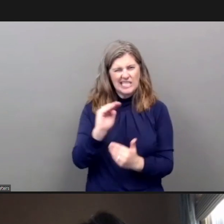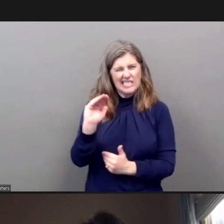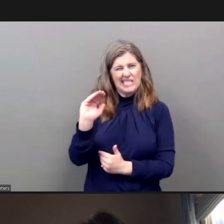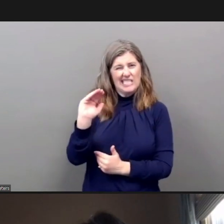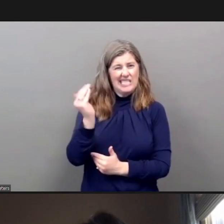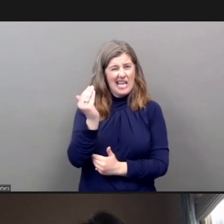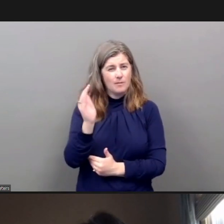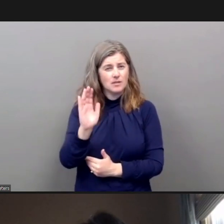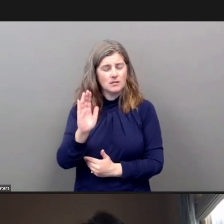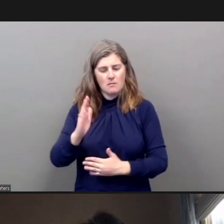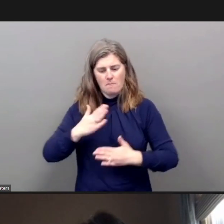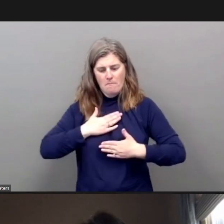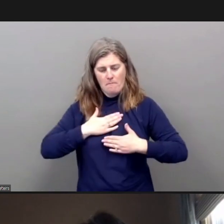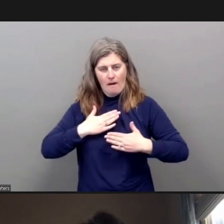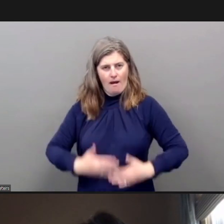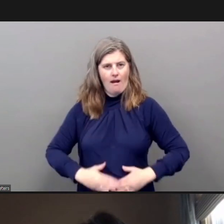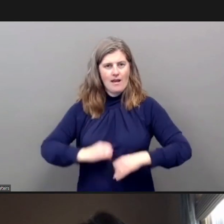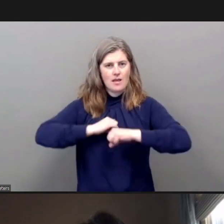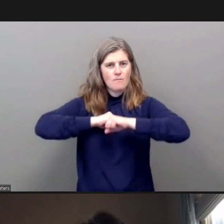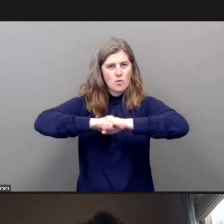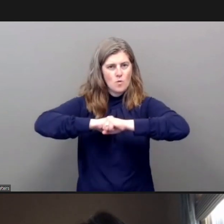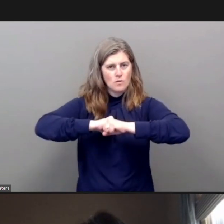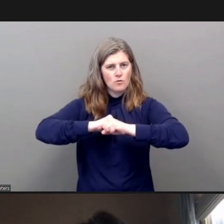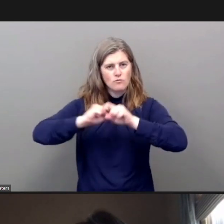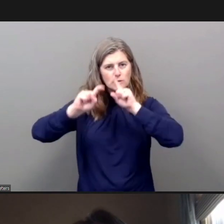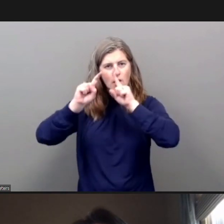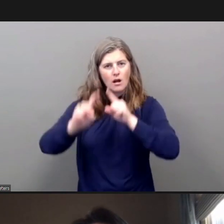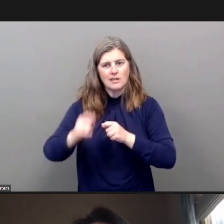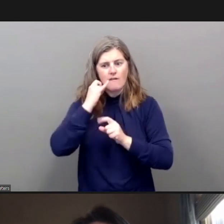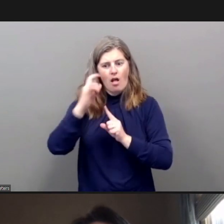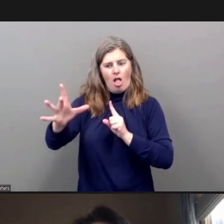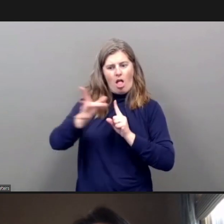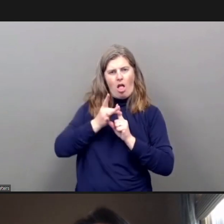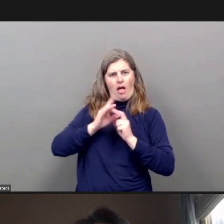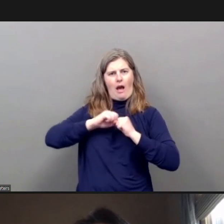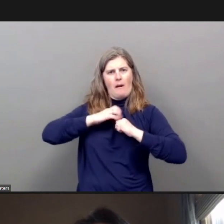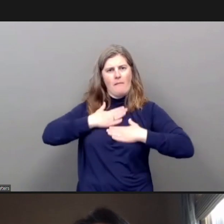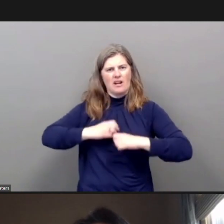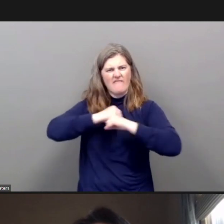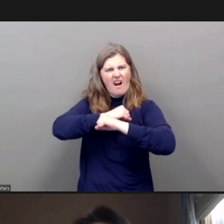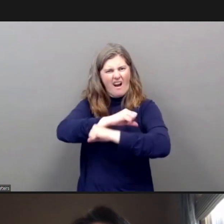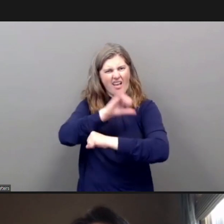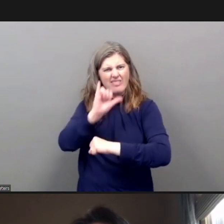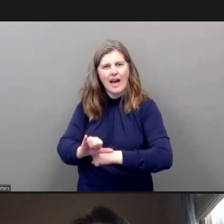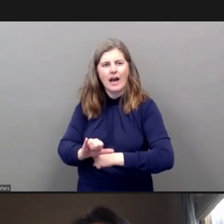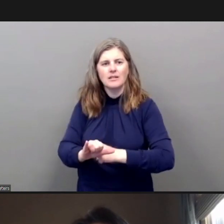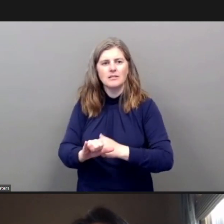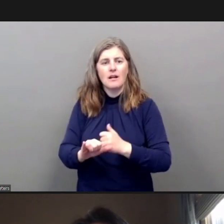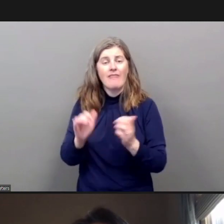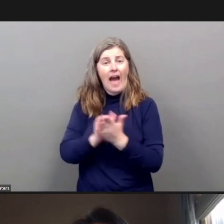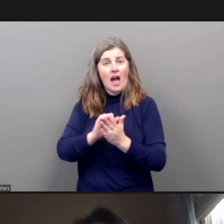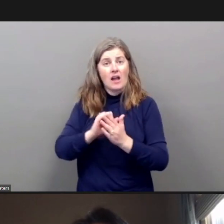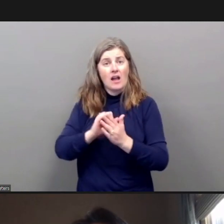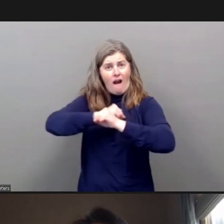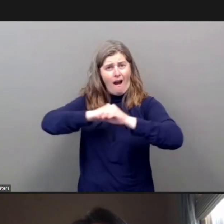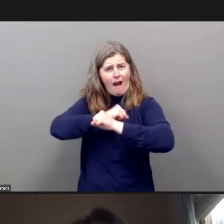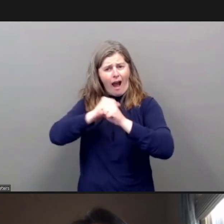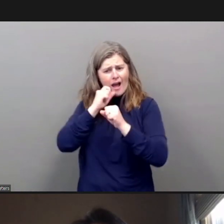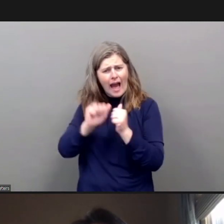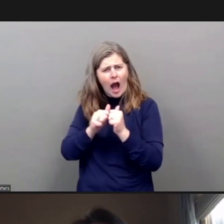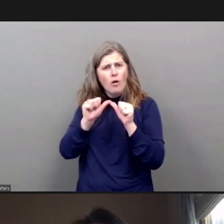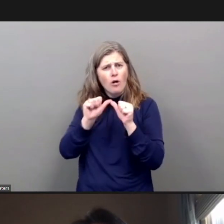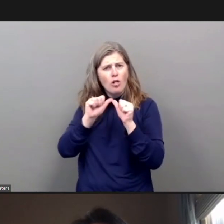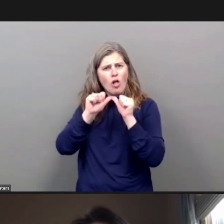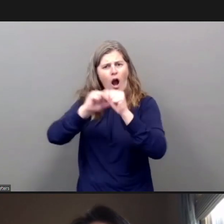your immune response and then perhaps the robustness of that response and the duration of